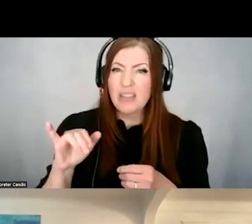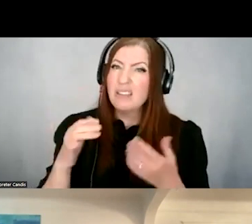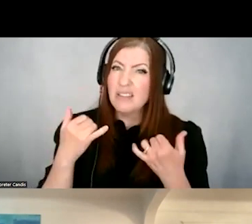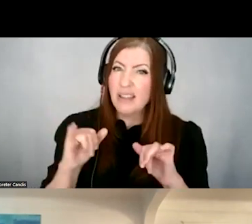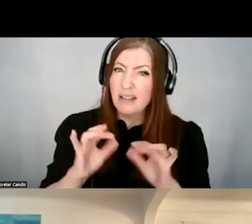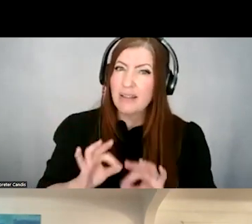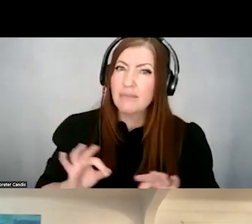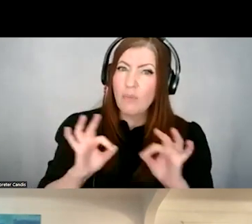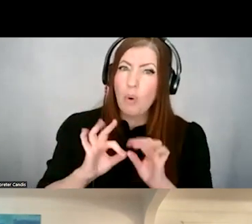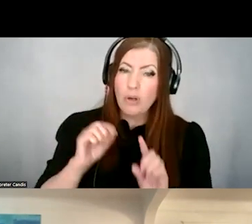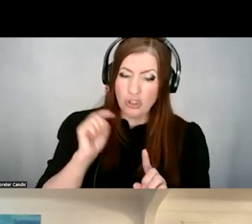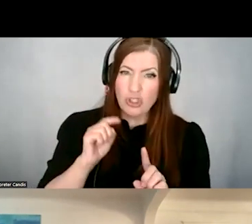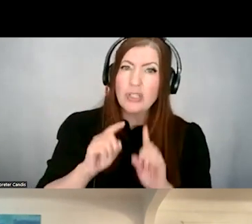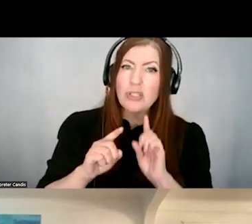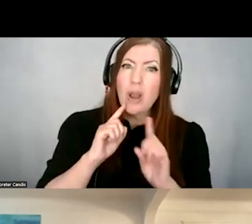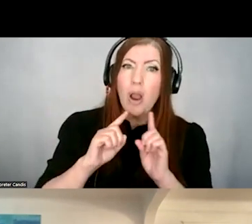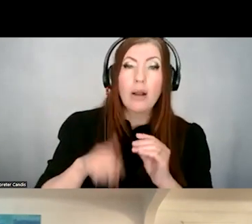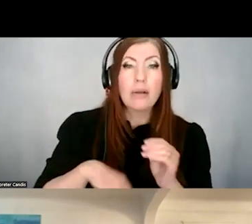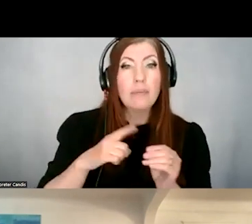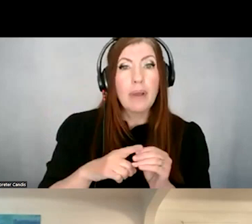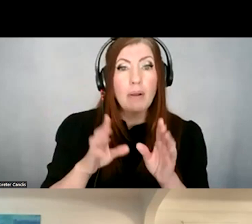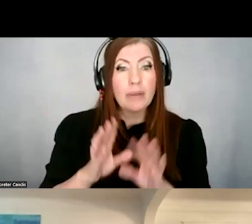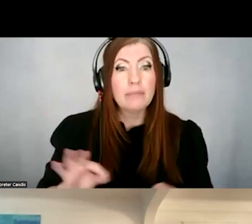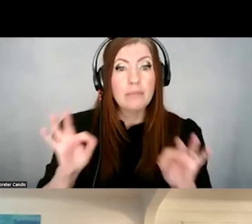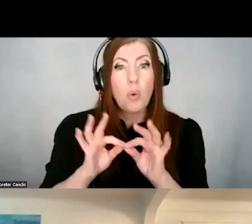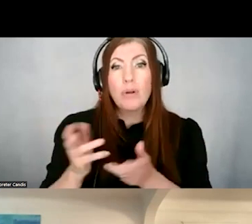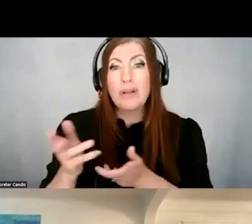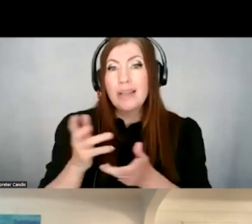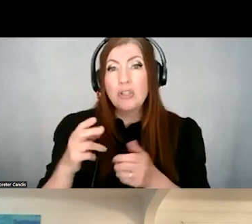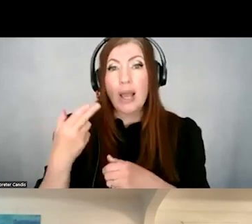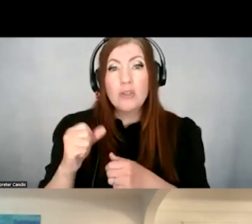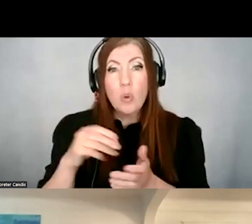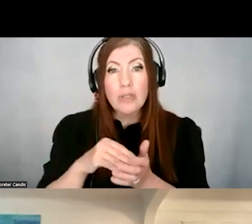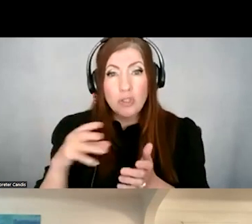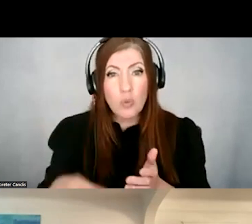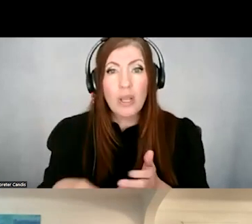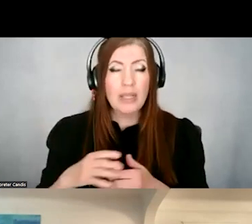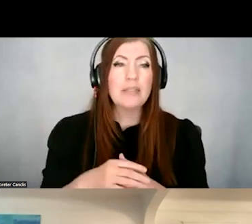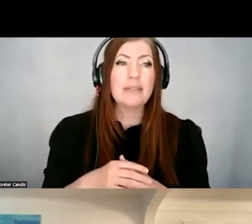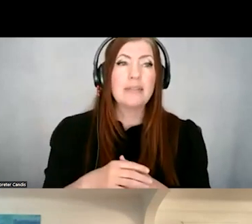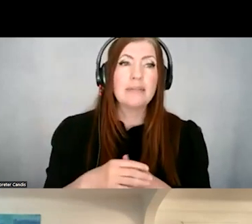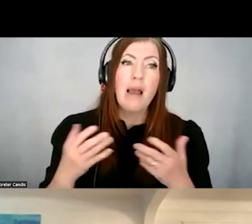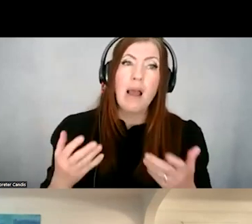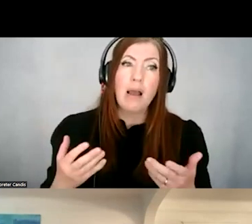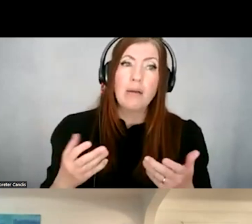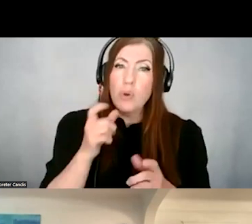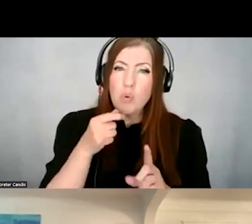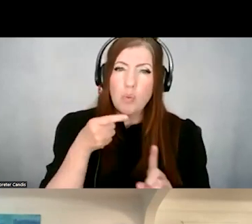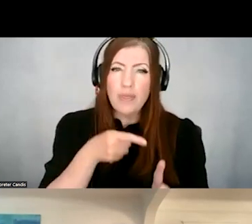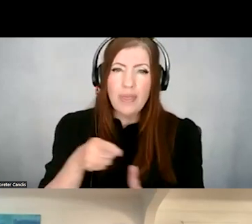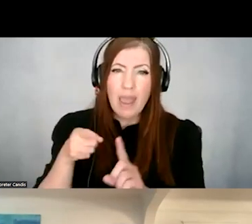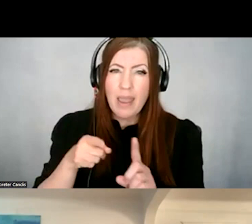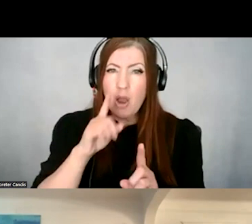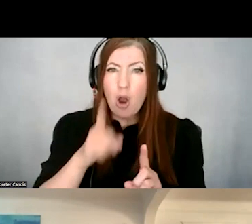is she spoke about the importance of engaging high school students who